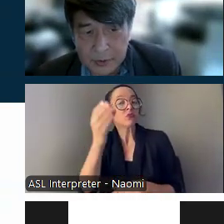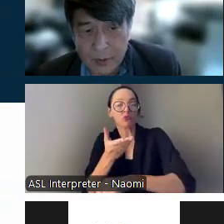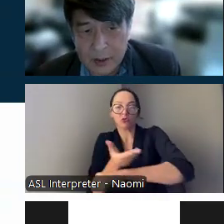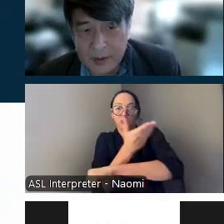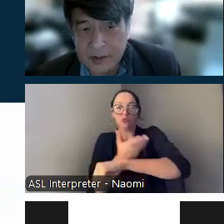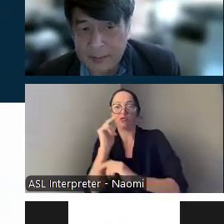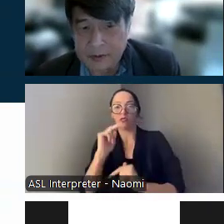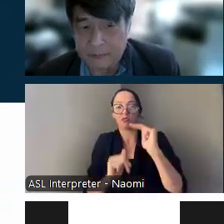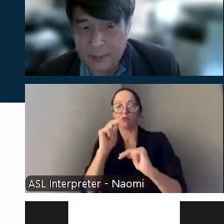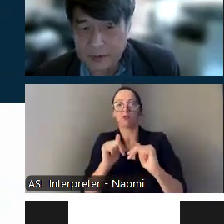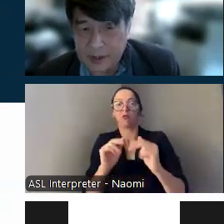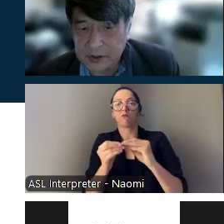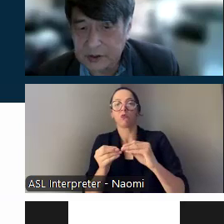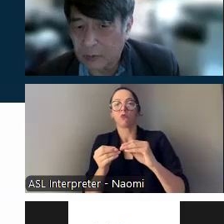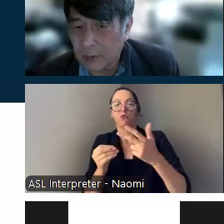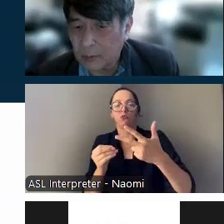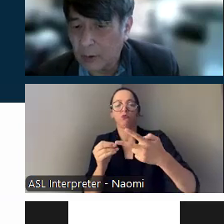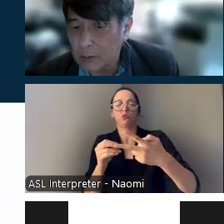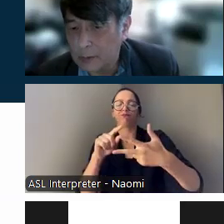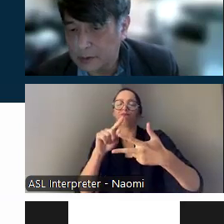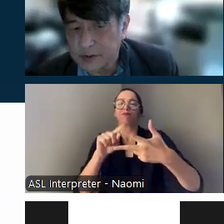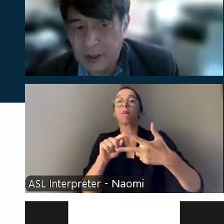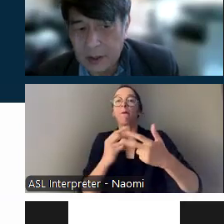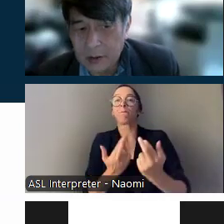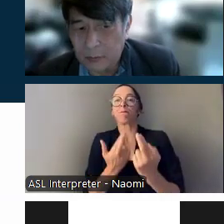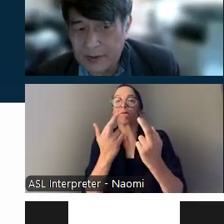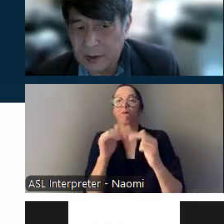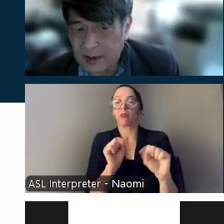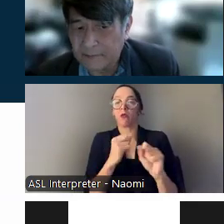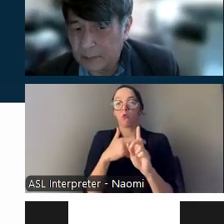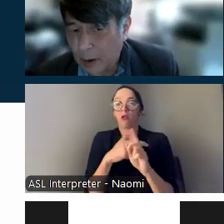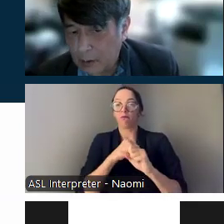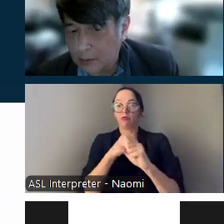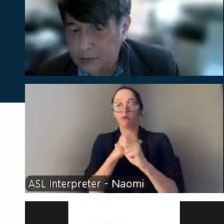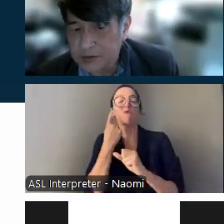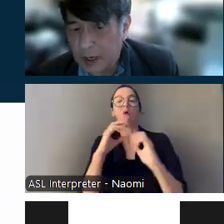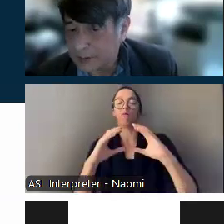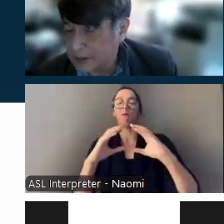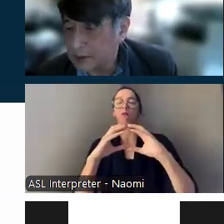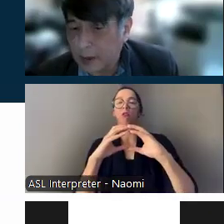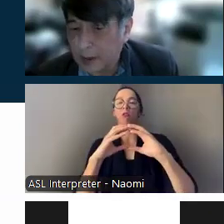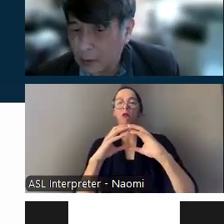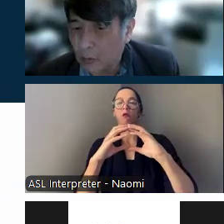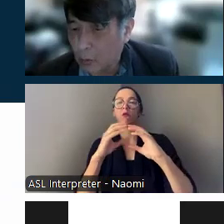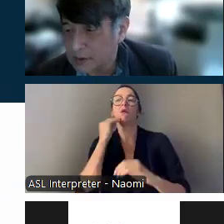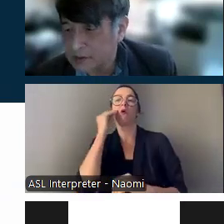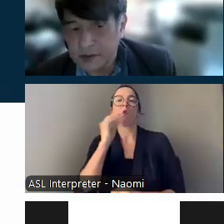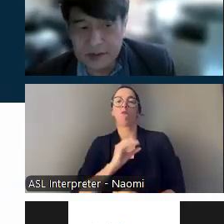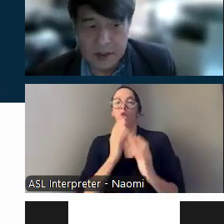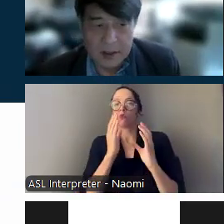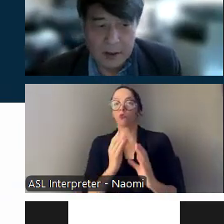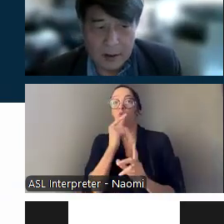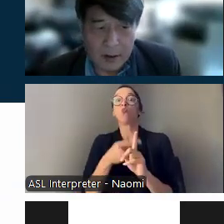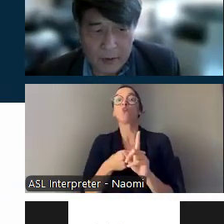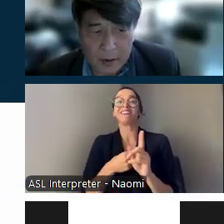Number 2, recommend adoption of rent protections for mobile homeowners who rent the land from park owners not protected by local